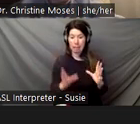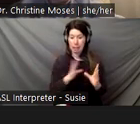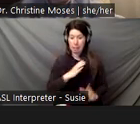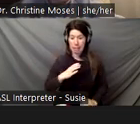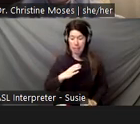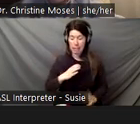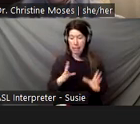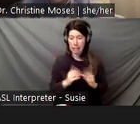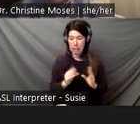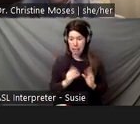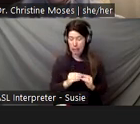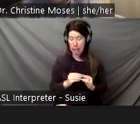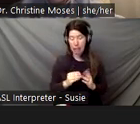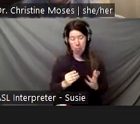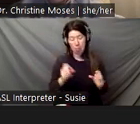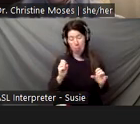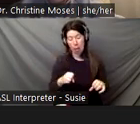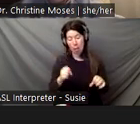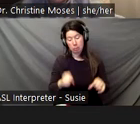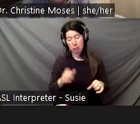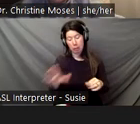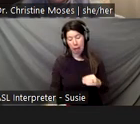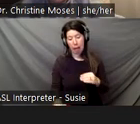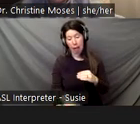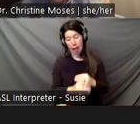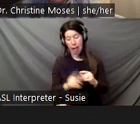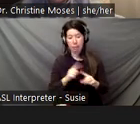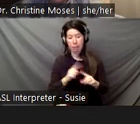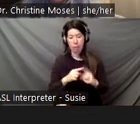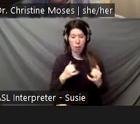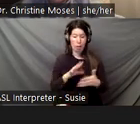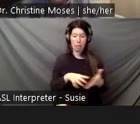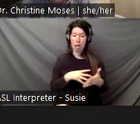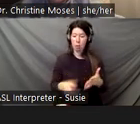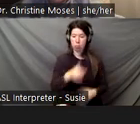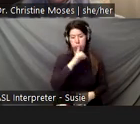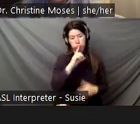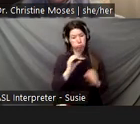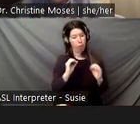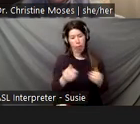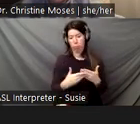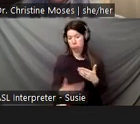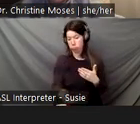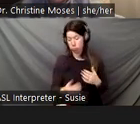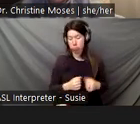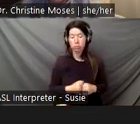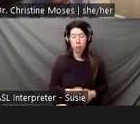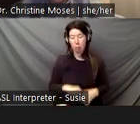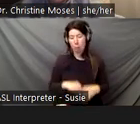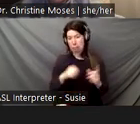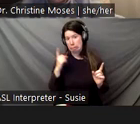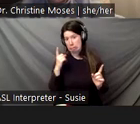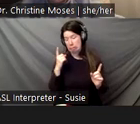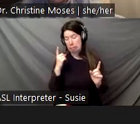I can't rule out the possibility of further, but there's nothing else scheduled right now. So it would be optimal to try and achieve